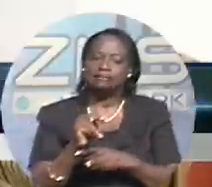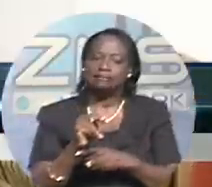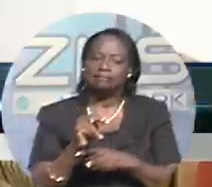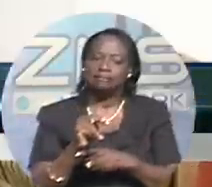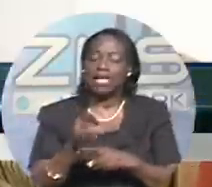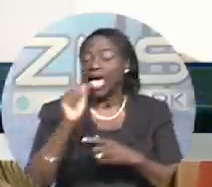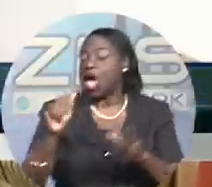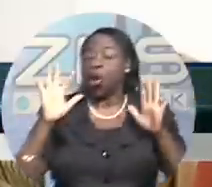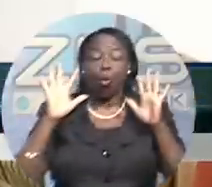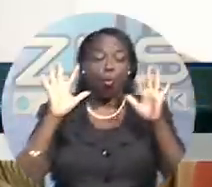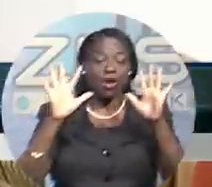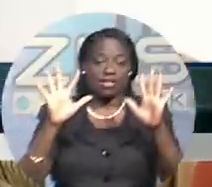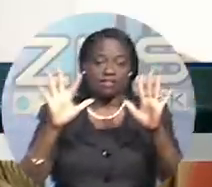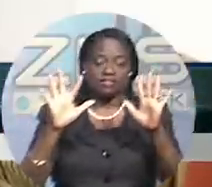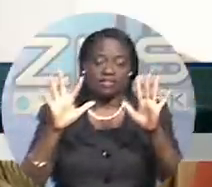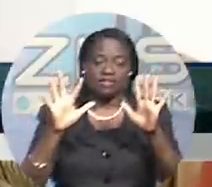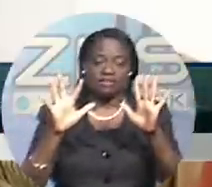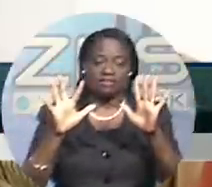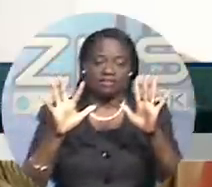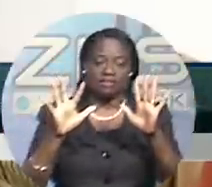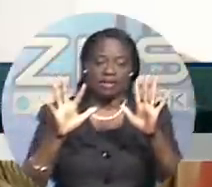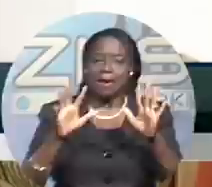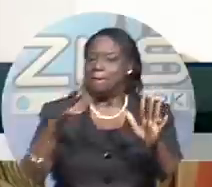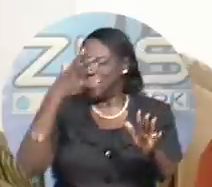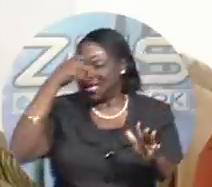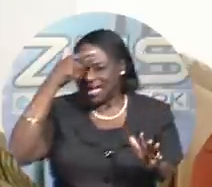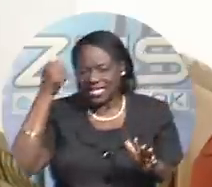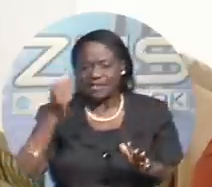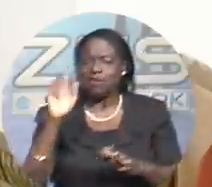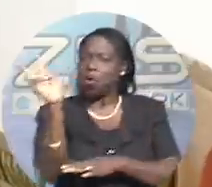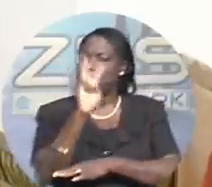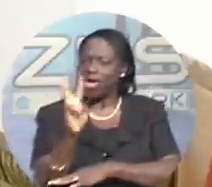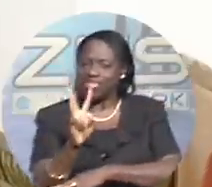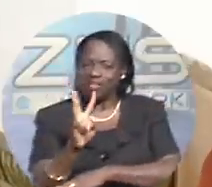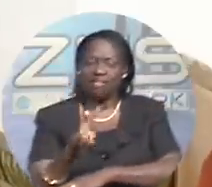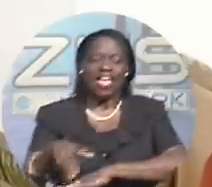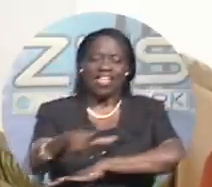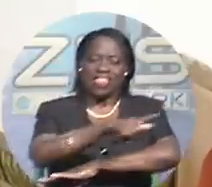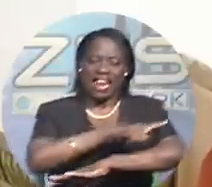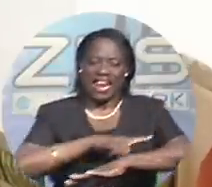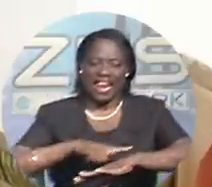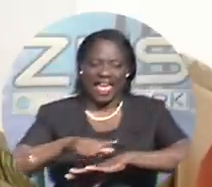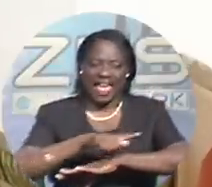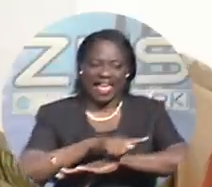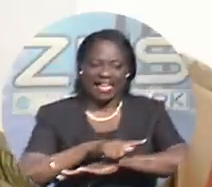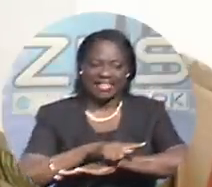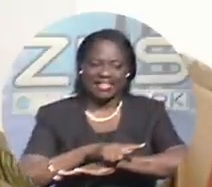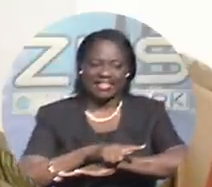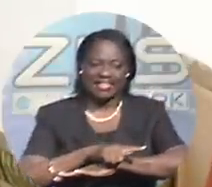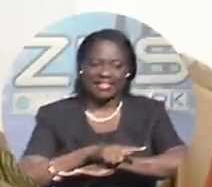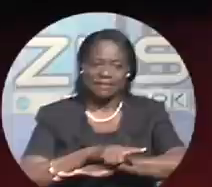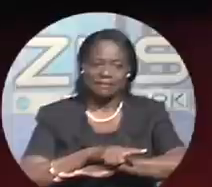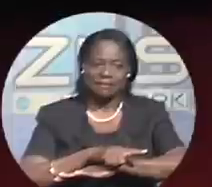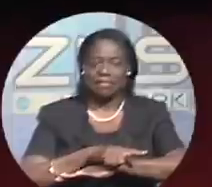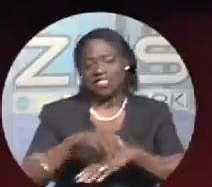has been wonderful because of the weather, because of the landscapes, because of the infrastructure we saw.